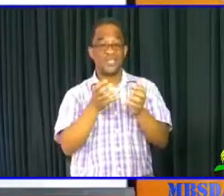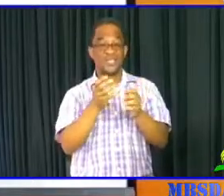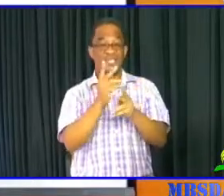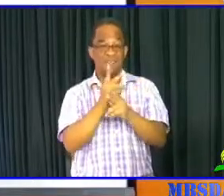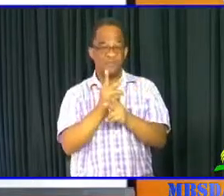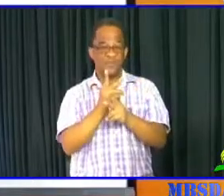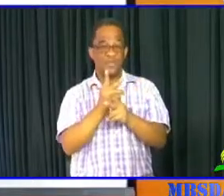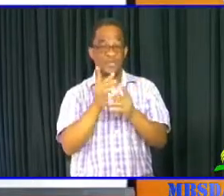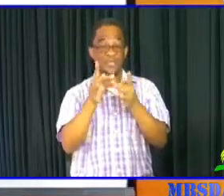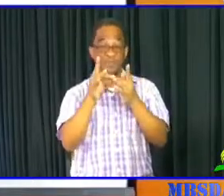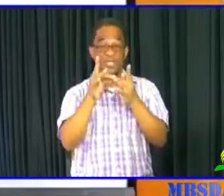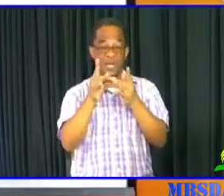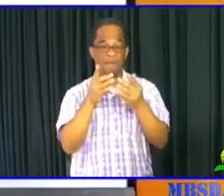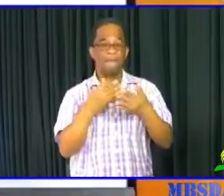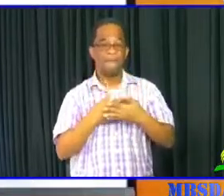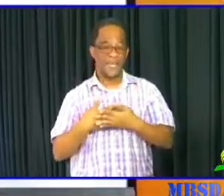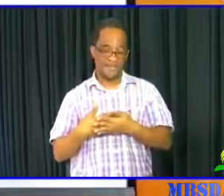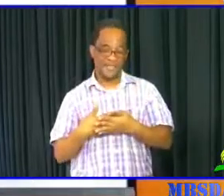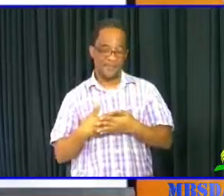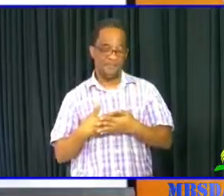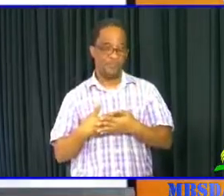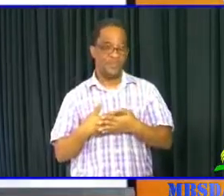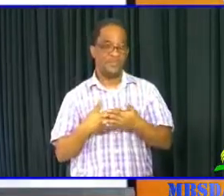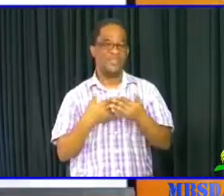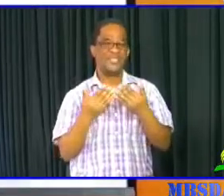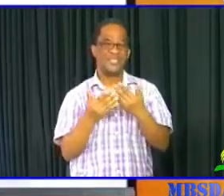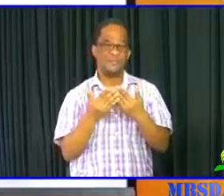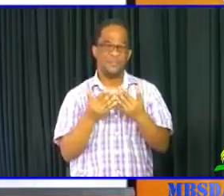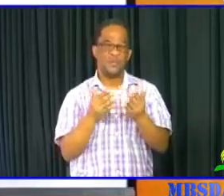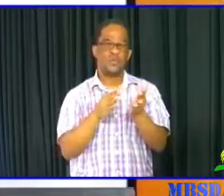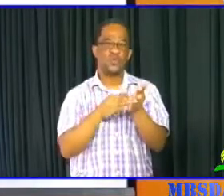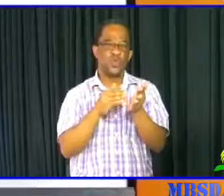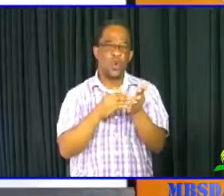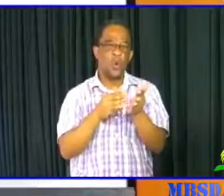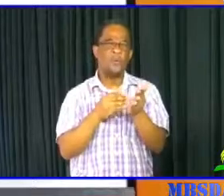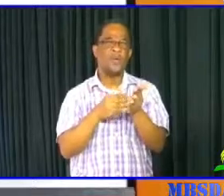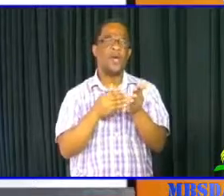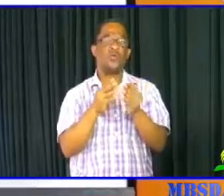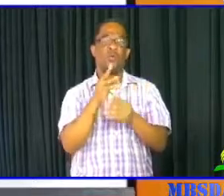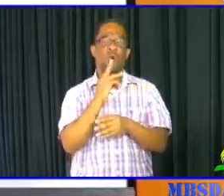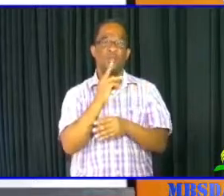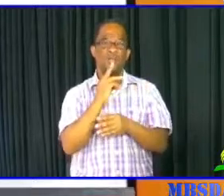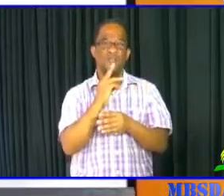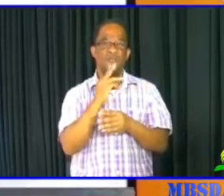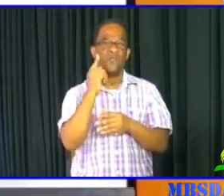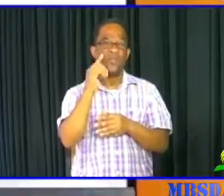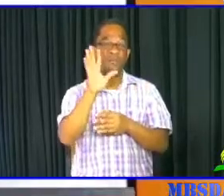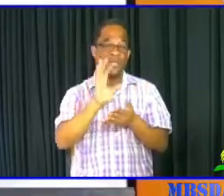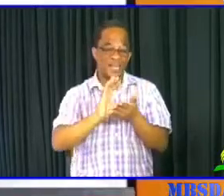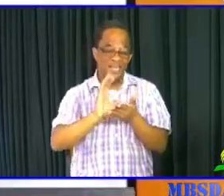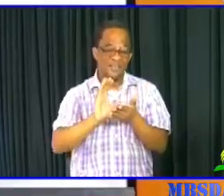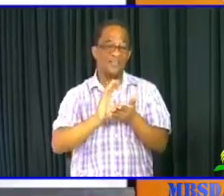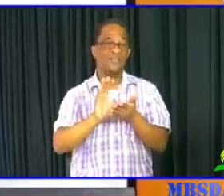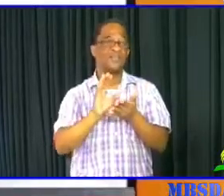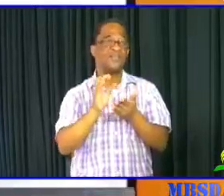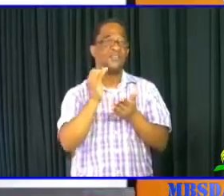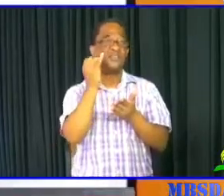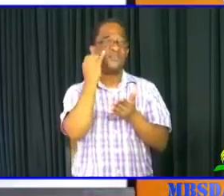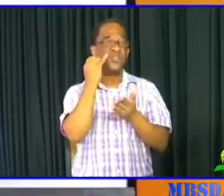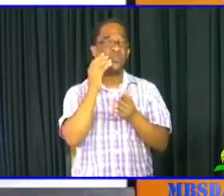especially babies. We want to use simple soap and water for their hygiene. In addition, when you